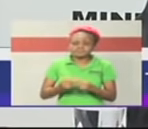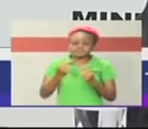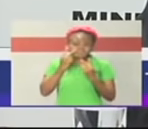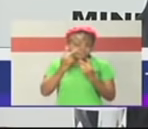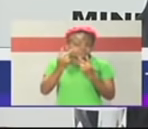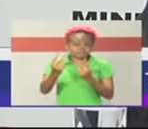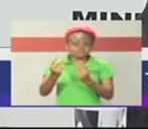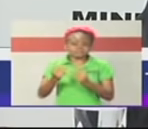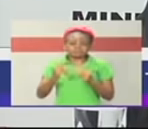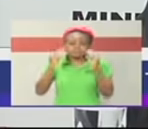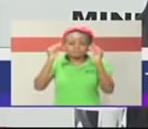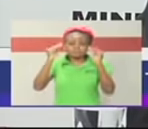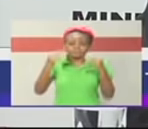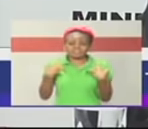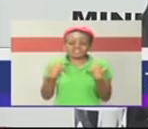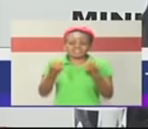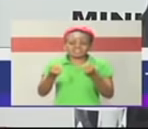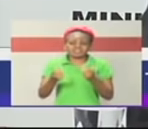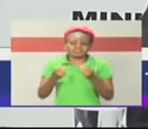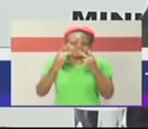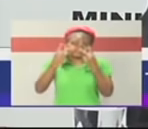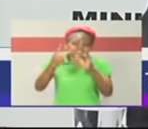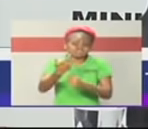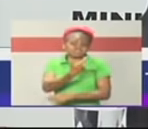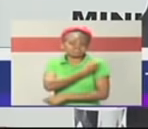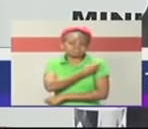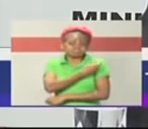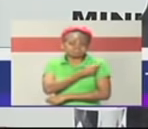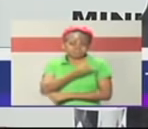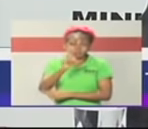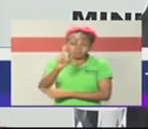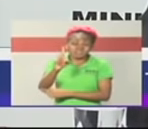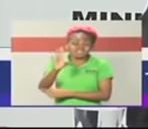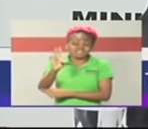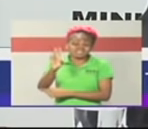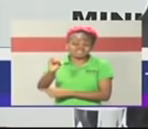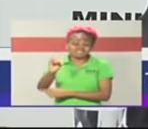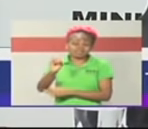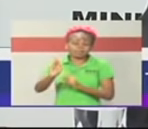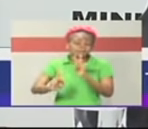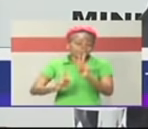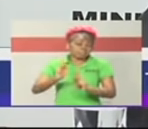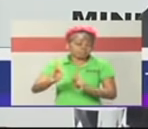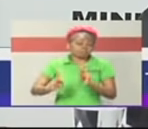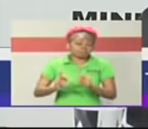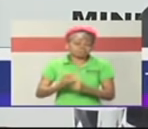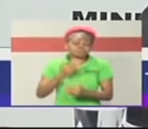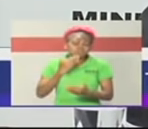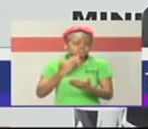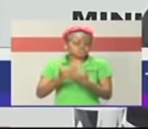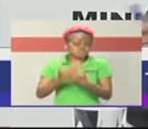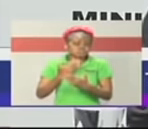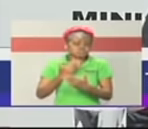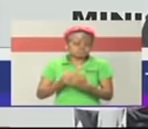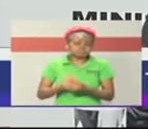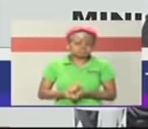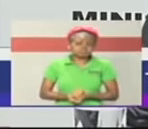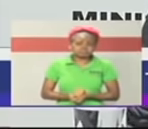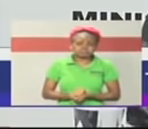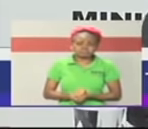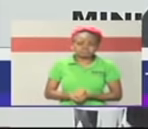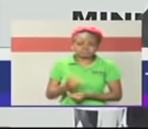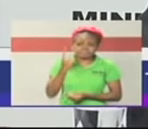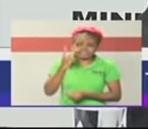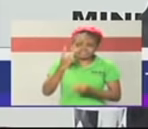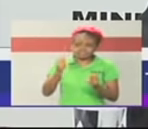mosque outreach, we did about 170, I believe, which is a good turnout. You would see in the newspaper today